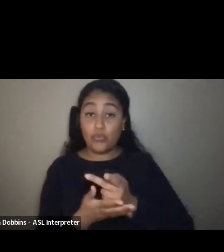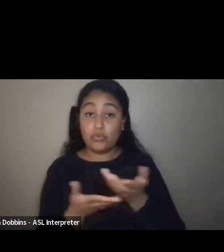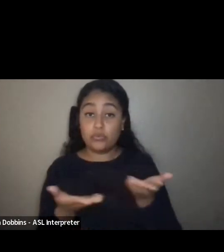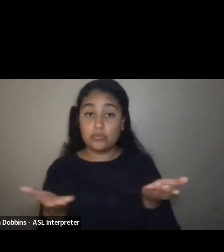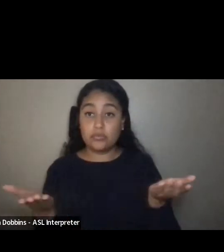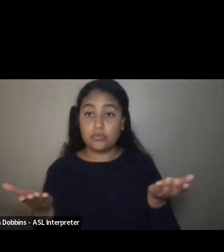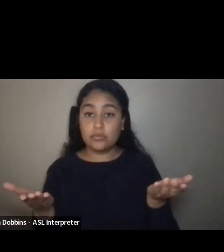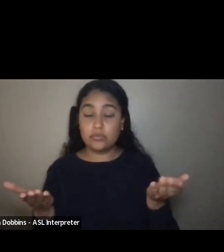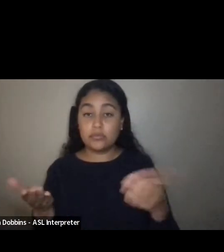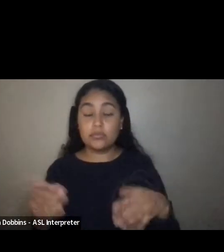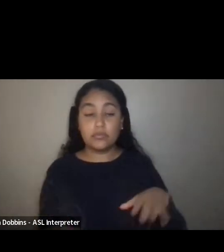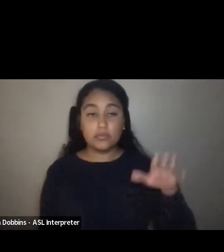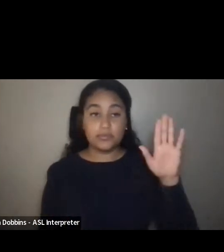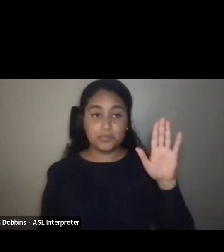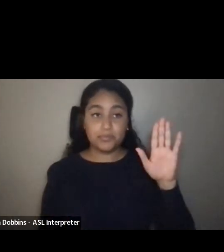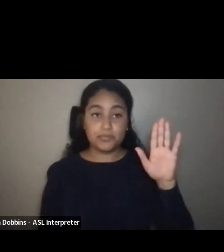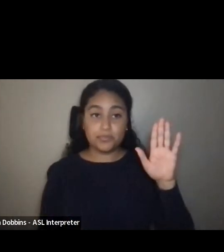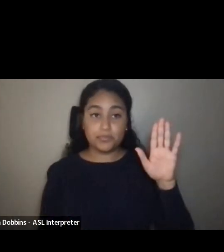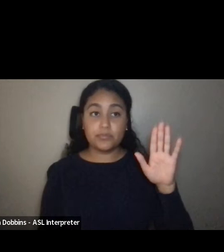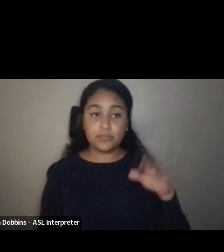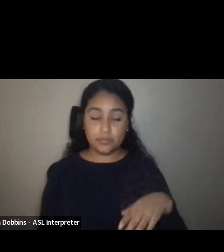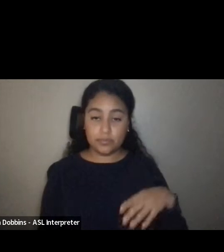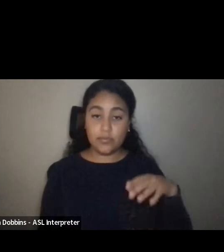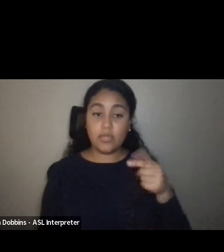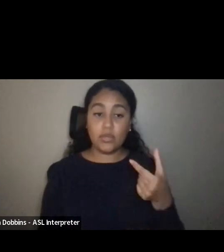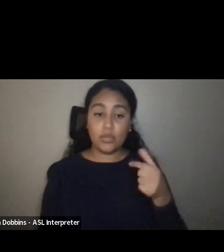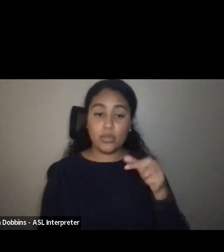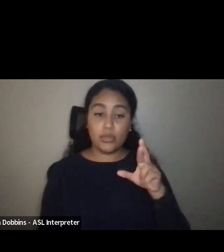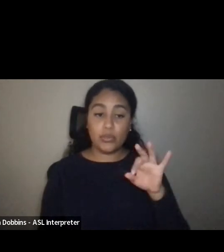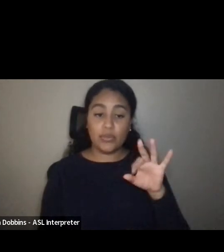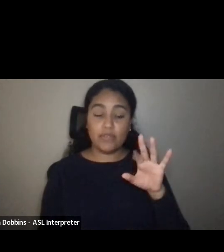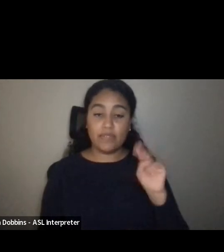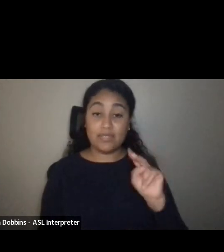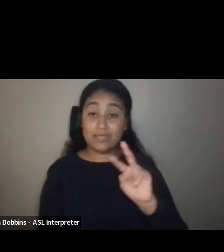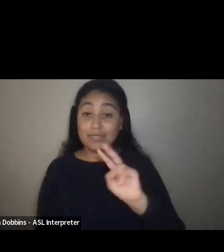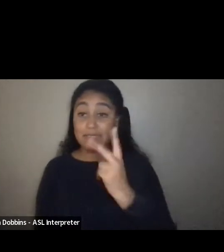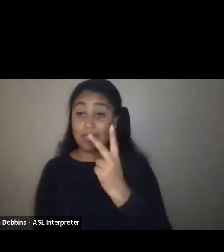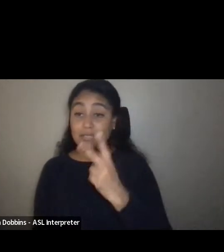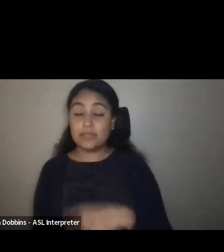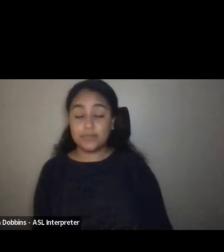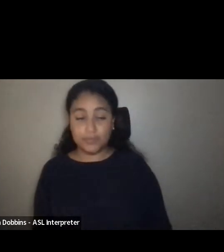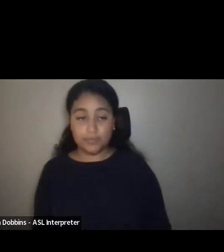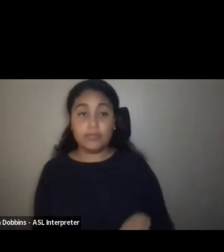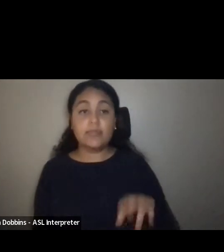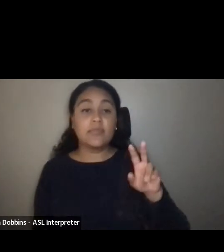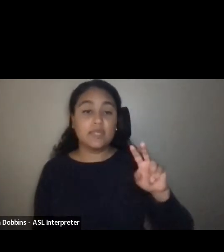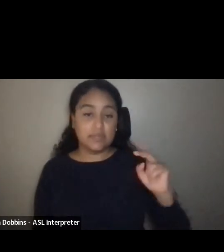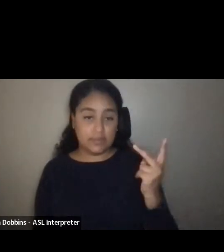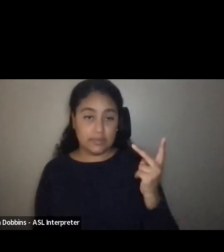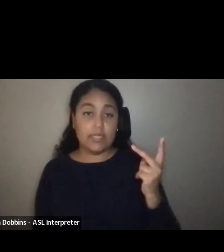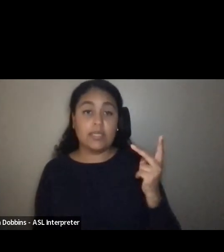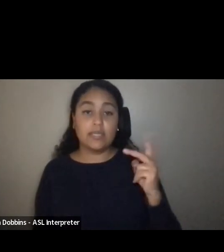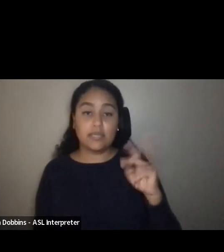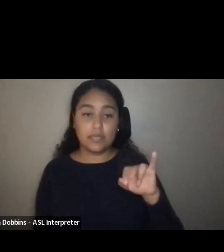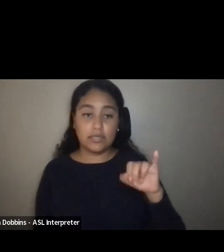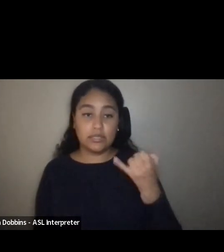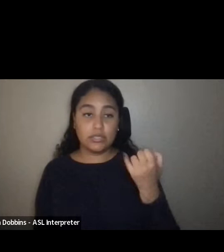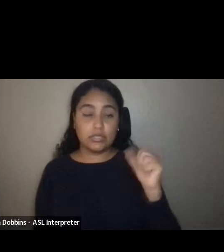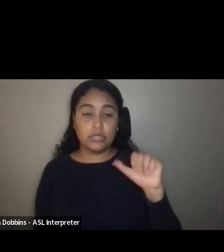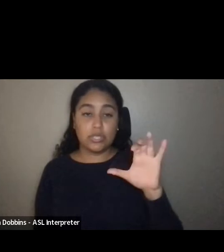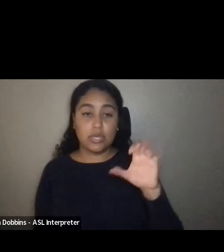So move. Thank you. Motion by trustee Griffin. Can I get a second? Second. Trustee